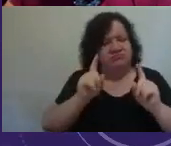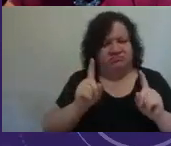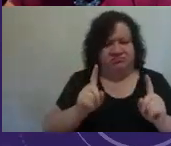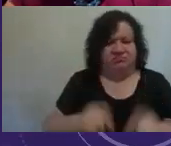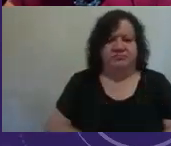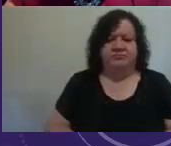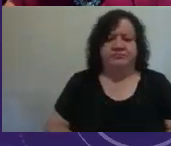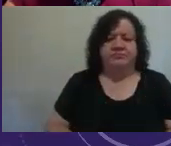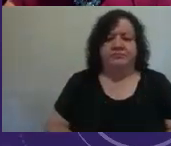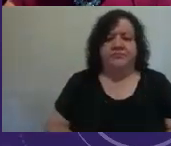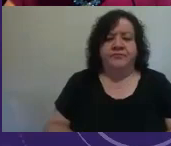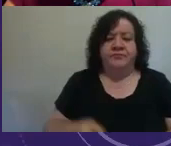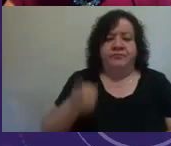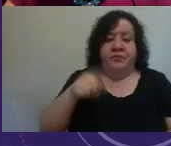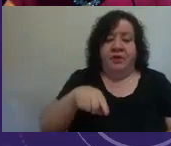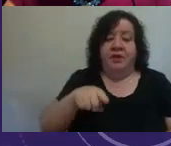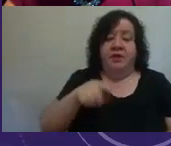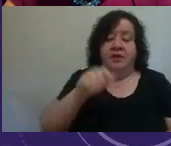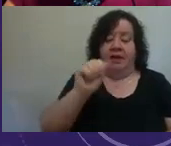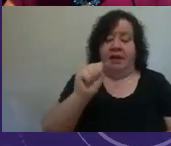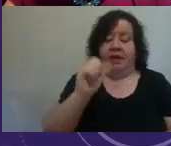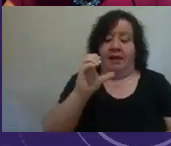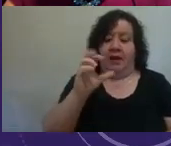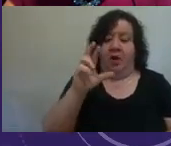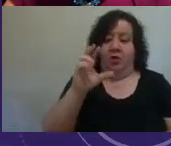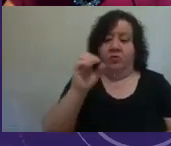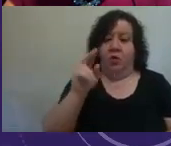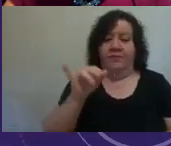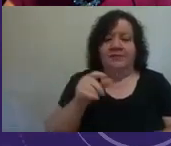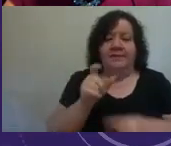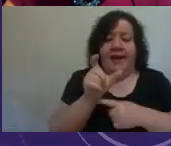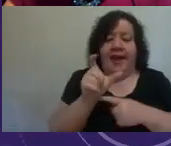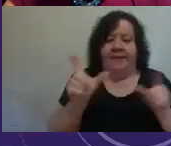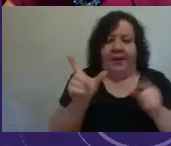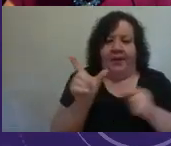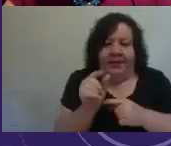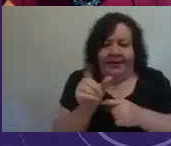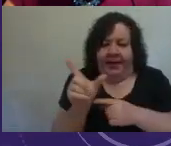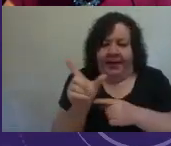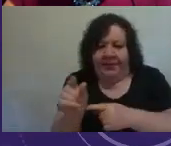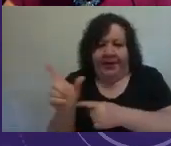video description. We'll talk about that more in a few minutes.